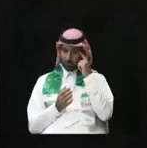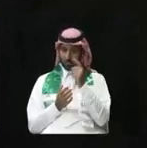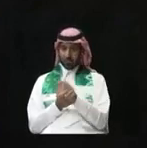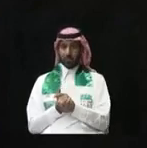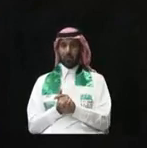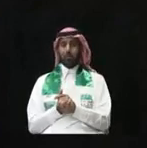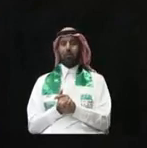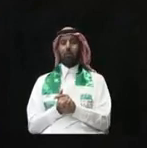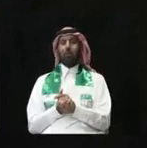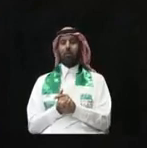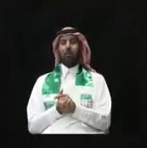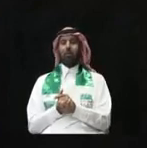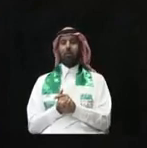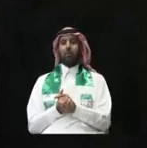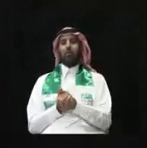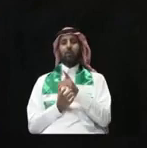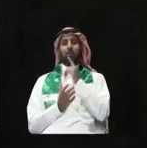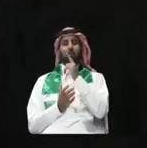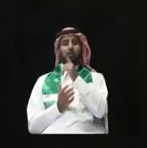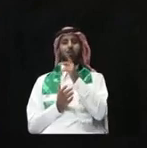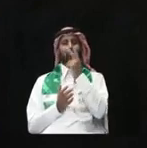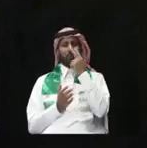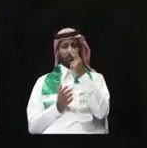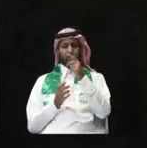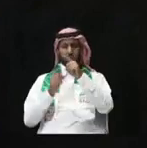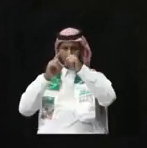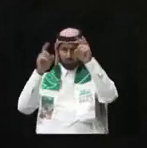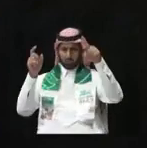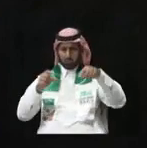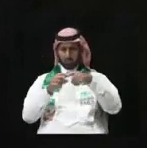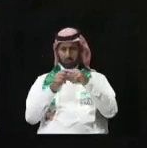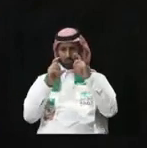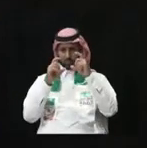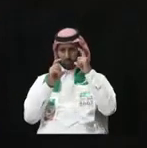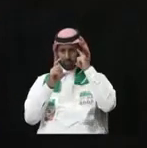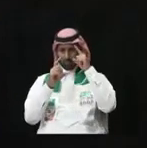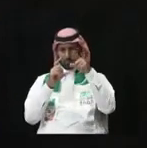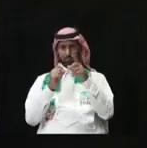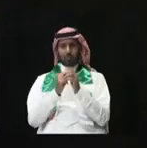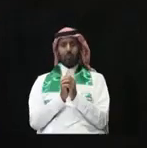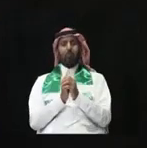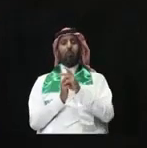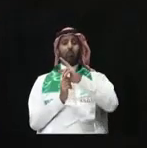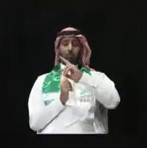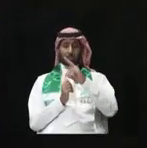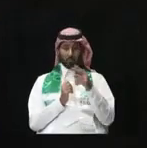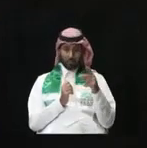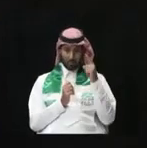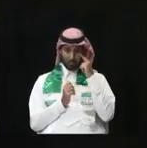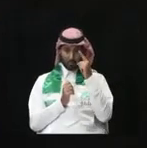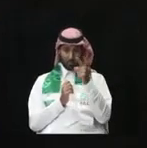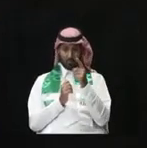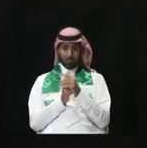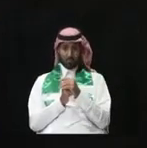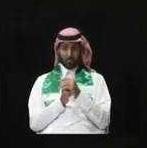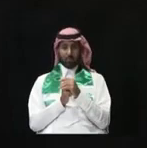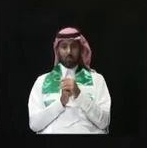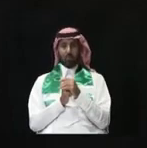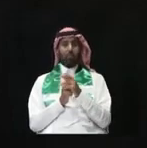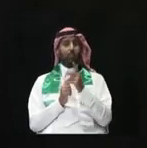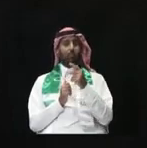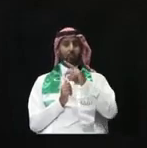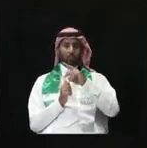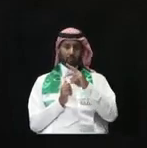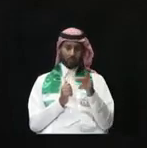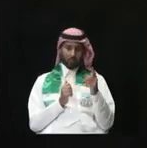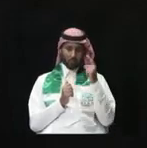yourself. Let's speak about these. What can you see in these pictures? We have major changes in here. What are